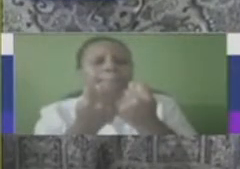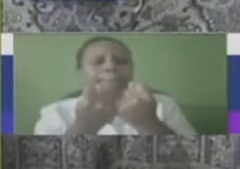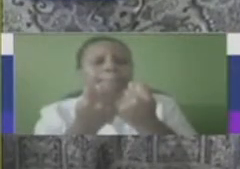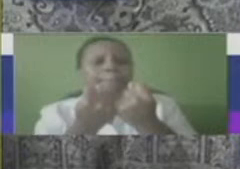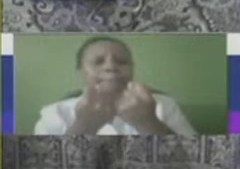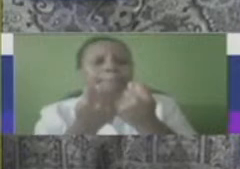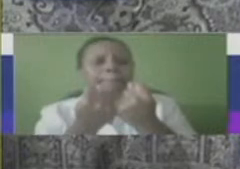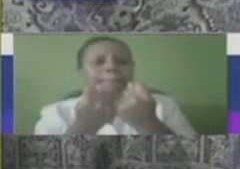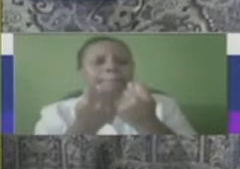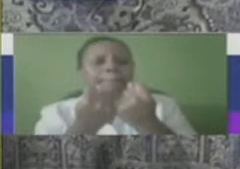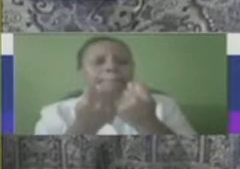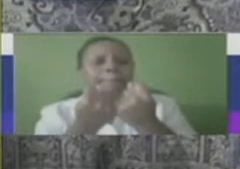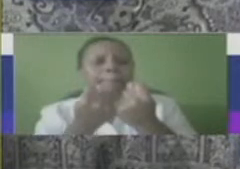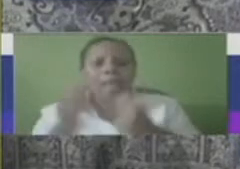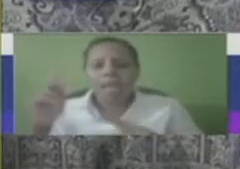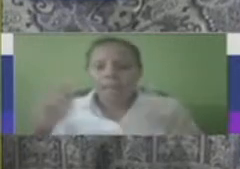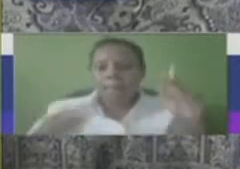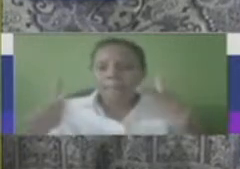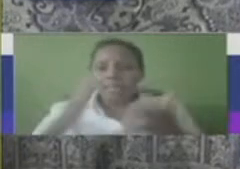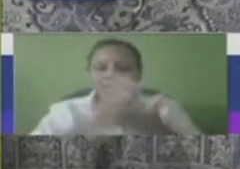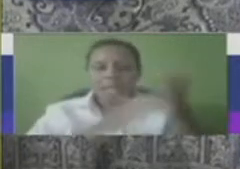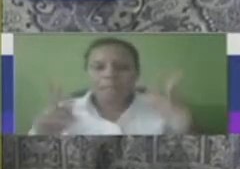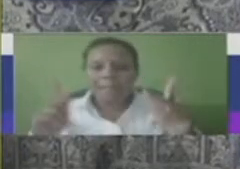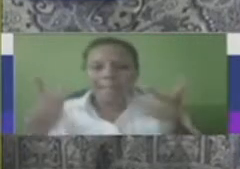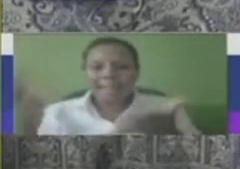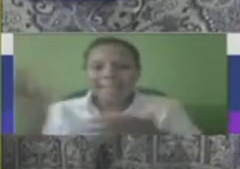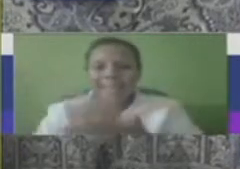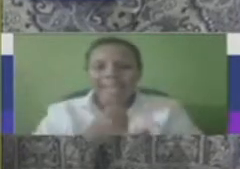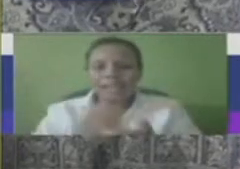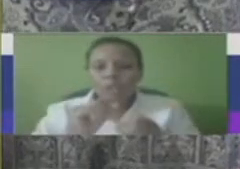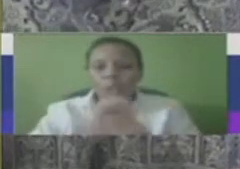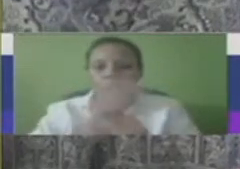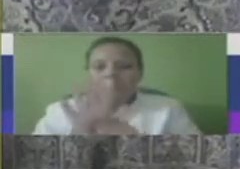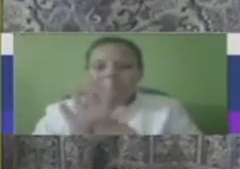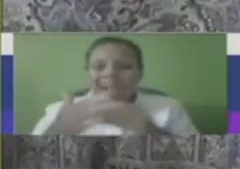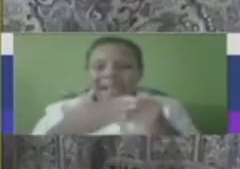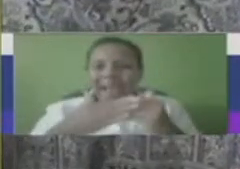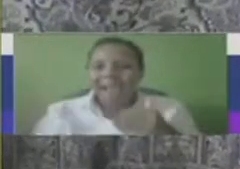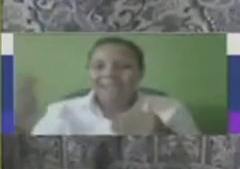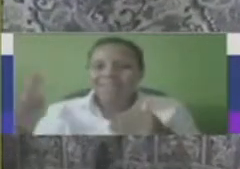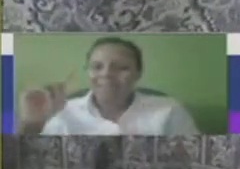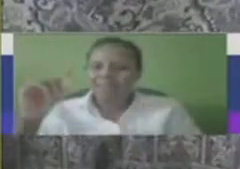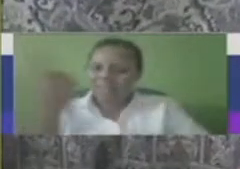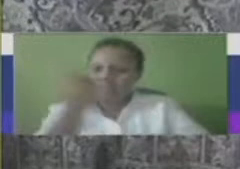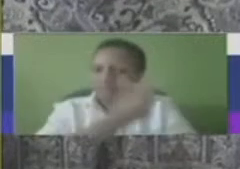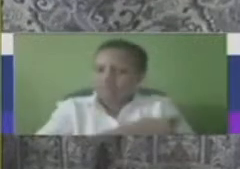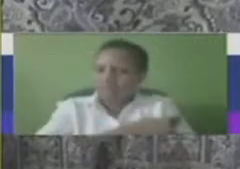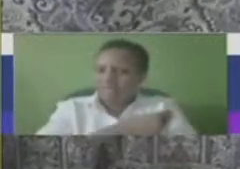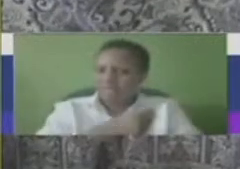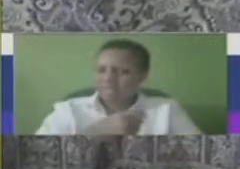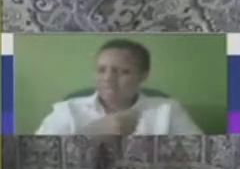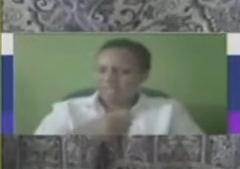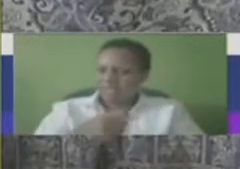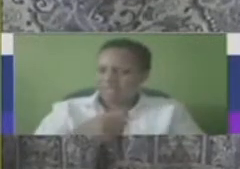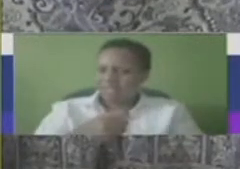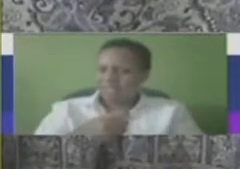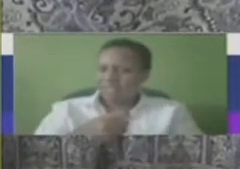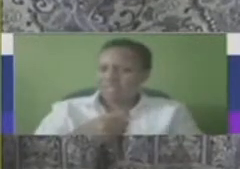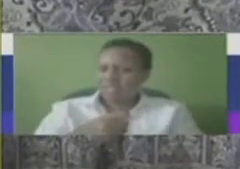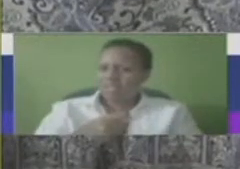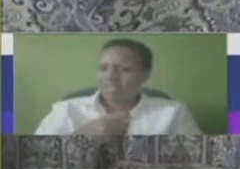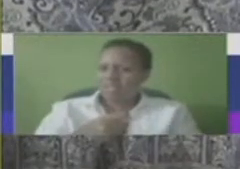the first vaccine shot. Is there any data, any figures you can give us to say how many people?